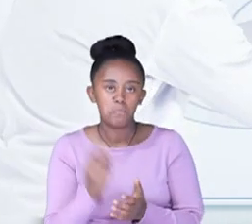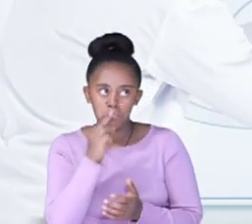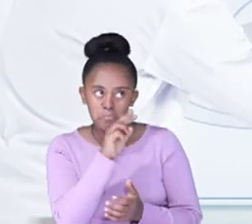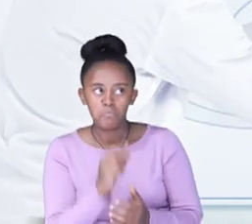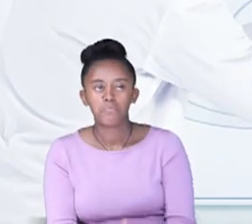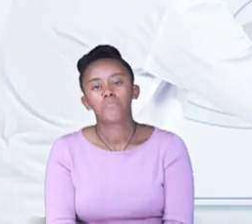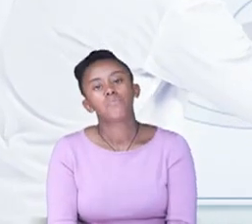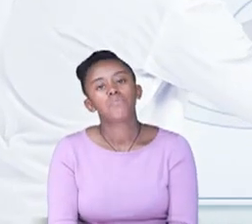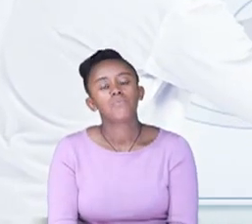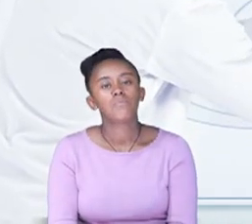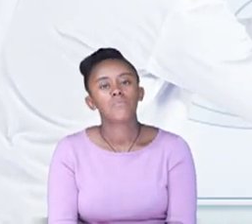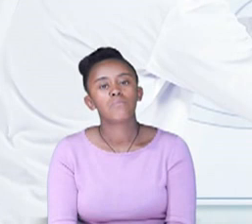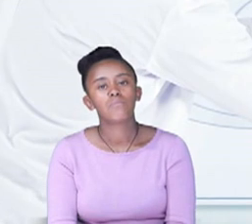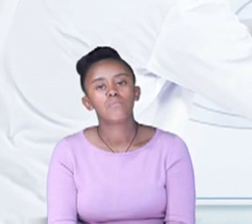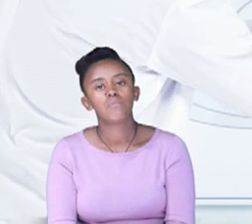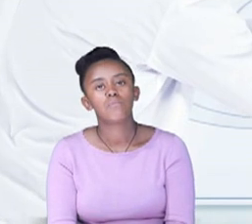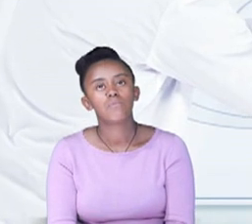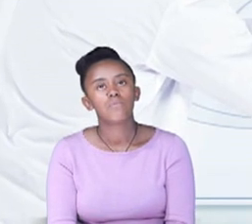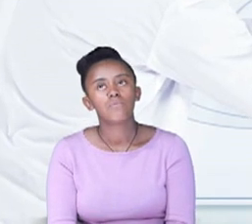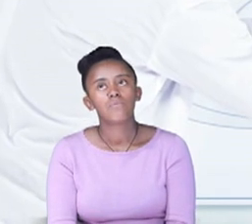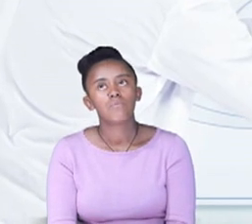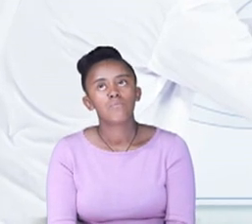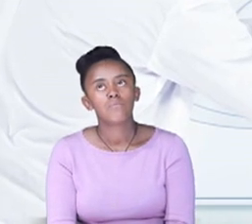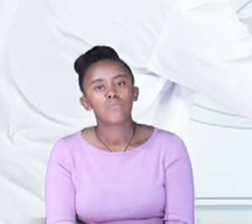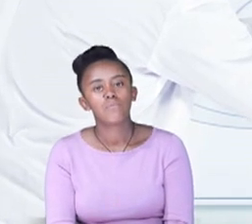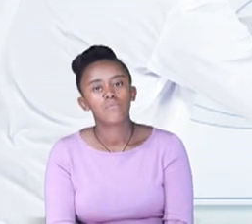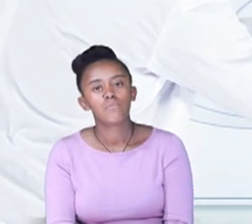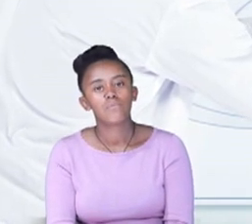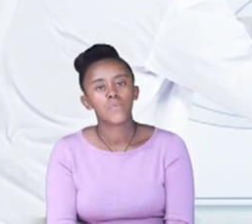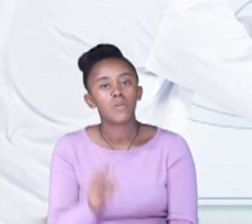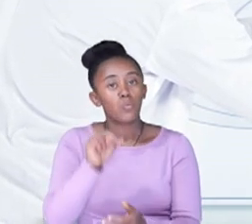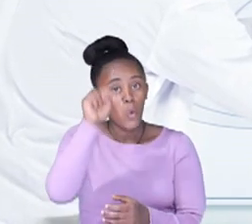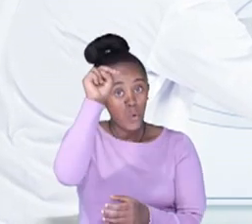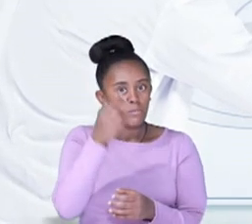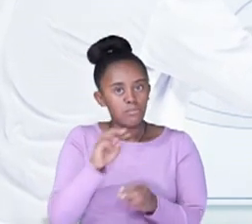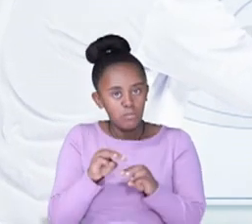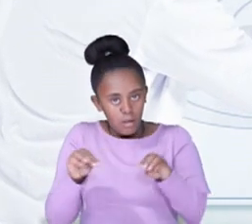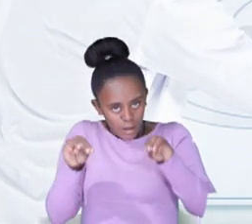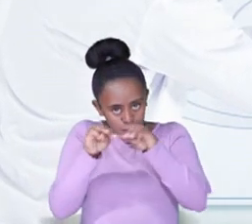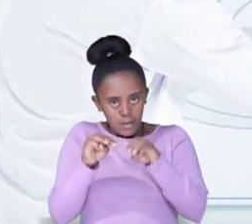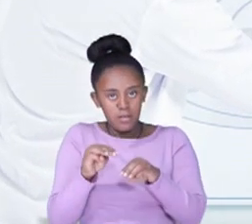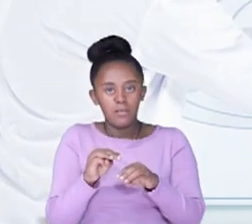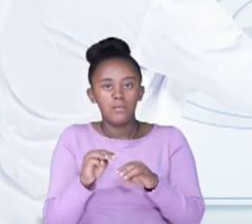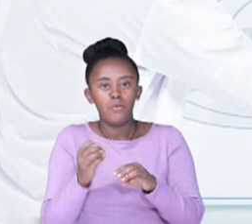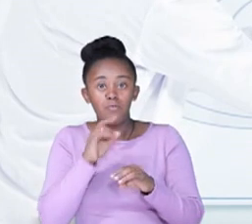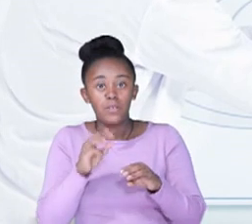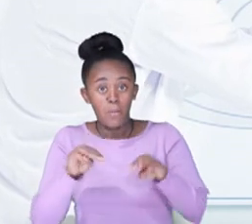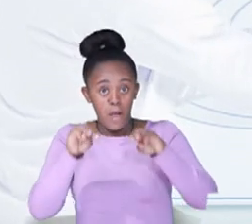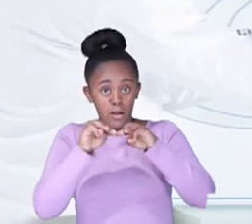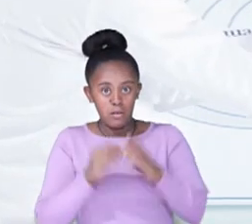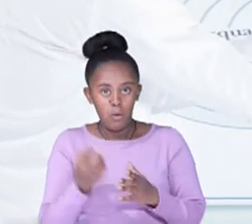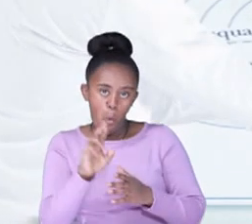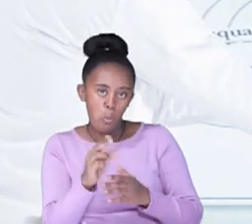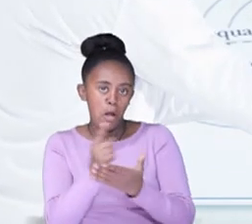south pole of the Earth's magnet will try to attract the north pole of the magnet you suspend,